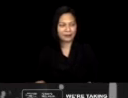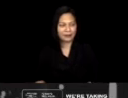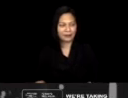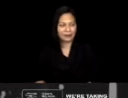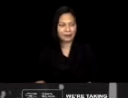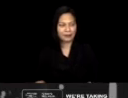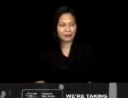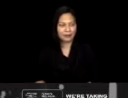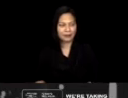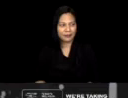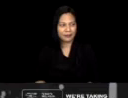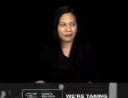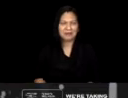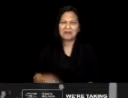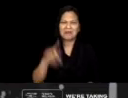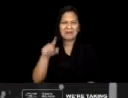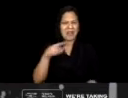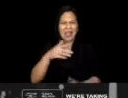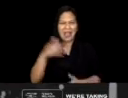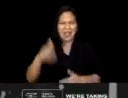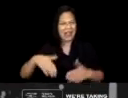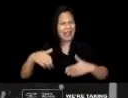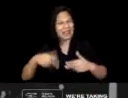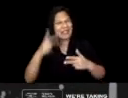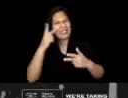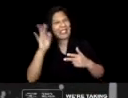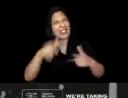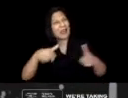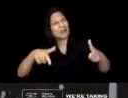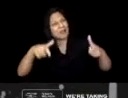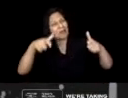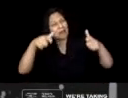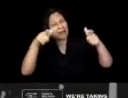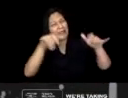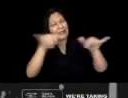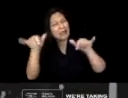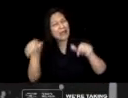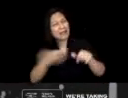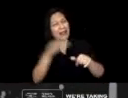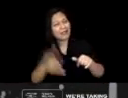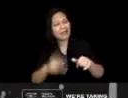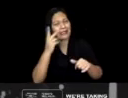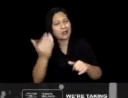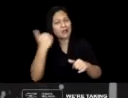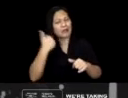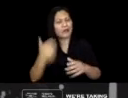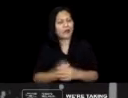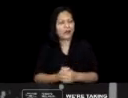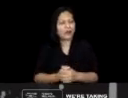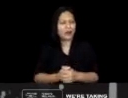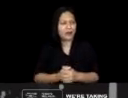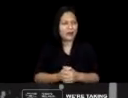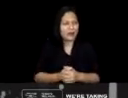I've never seen anything like it. He's never seen anything like it. Is it an insect, perhaps a